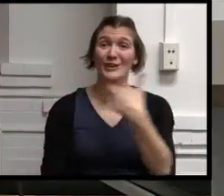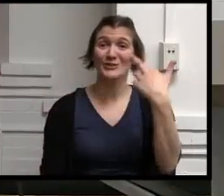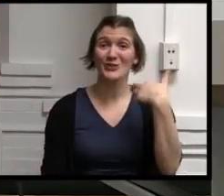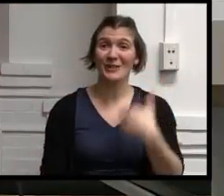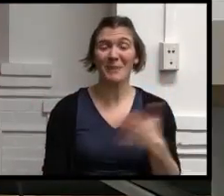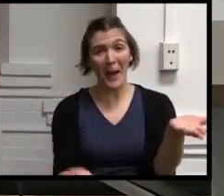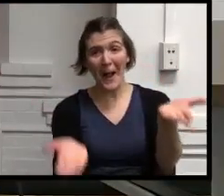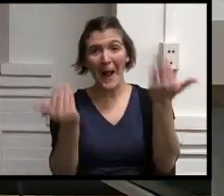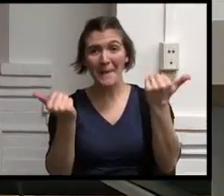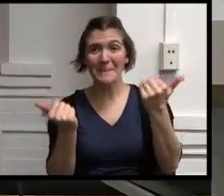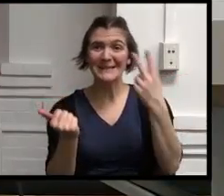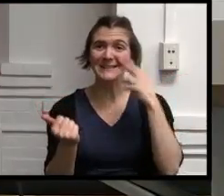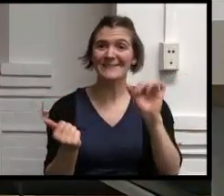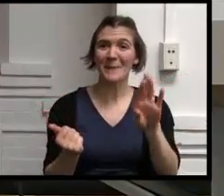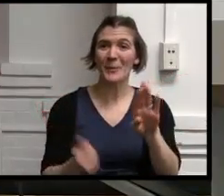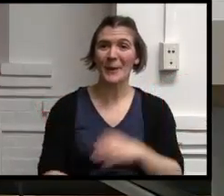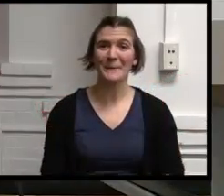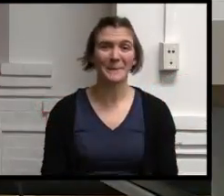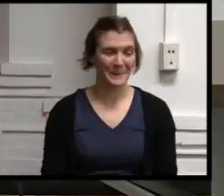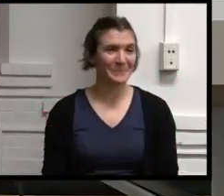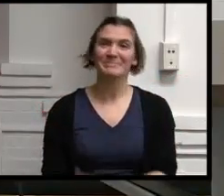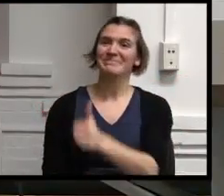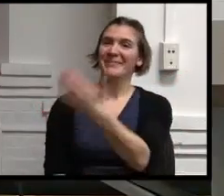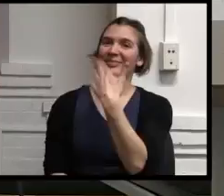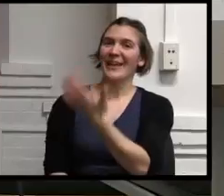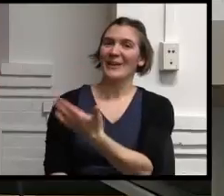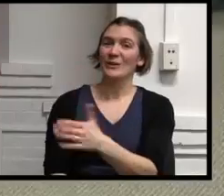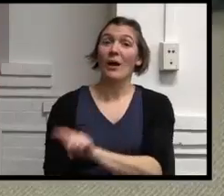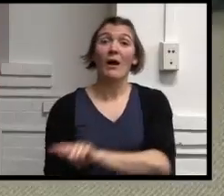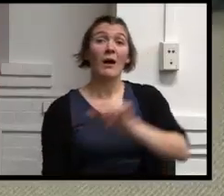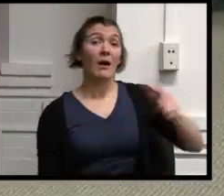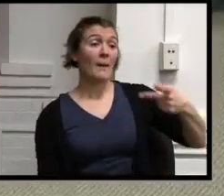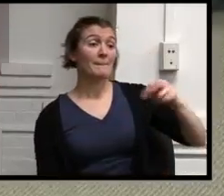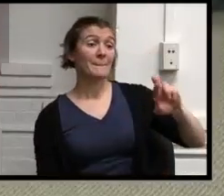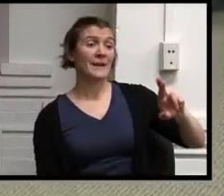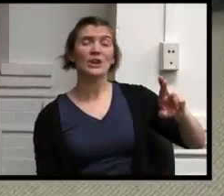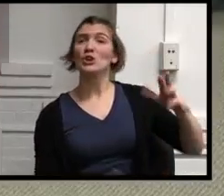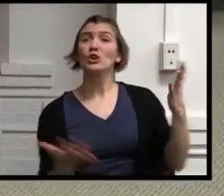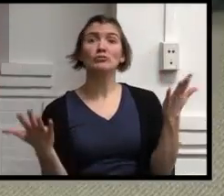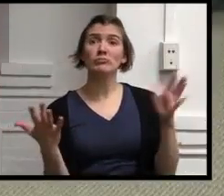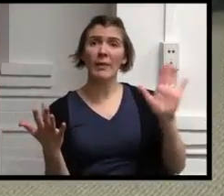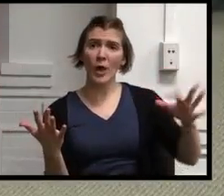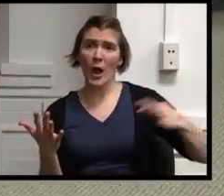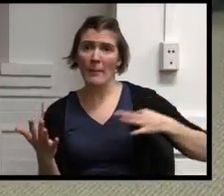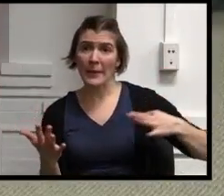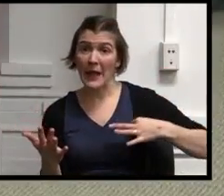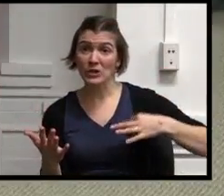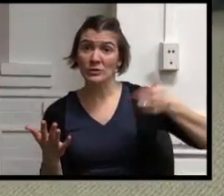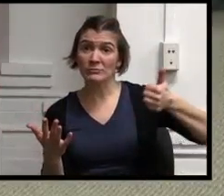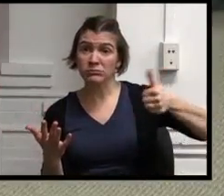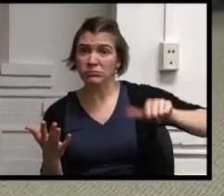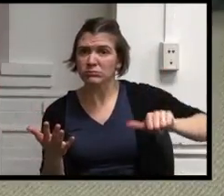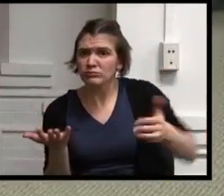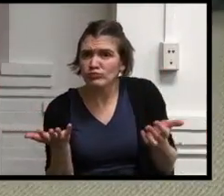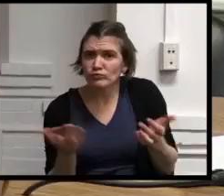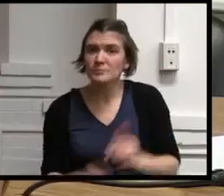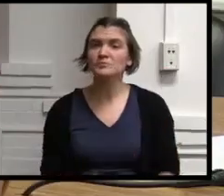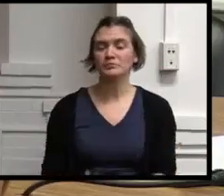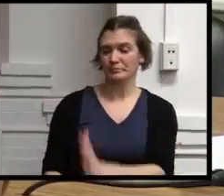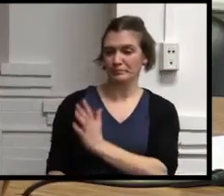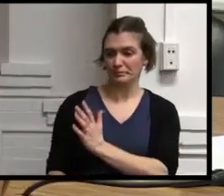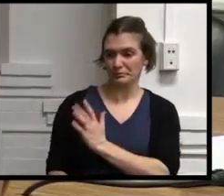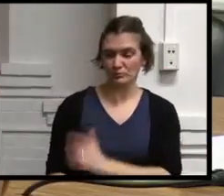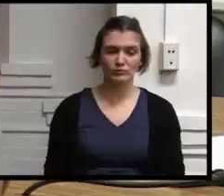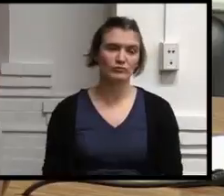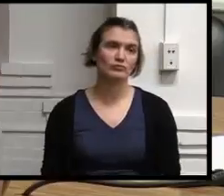Brattleboro. So come on out in mid-February. Thank you. Peter, if you want to talk about the application process, Sure, so